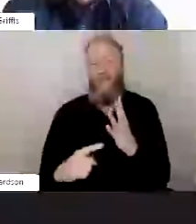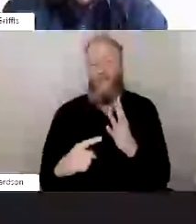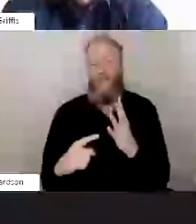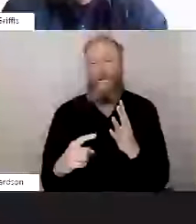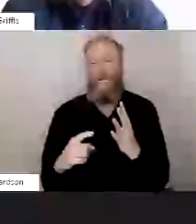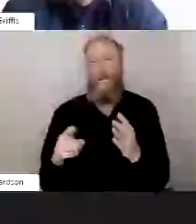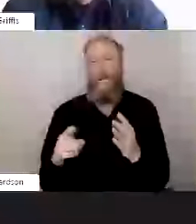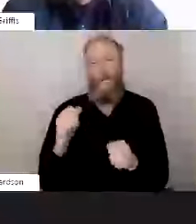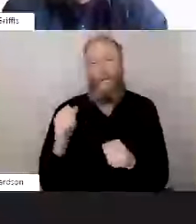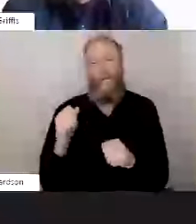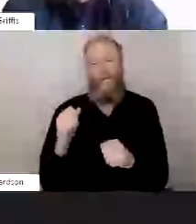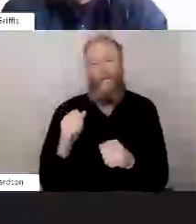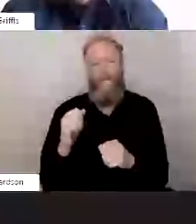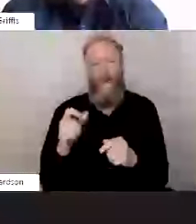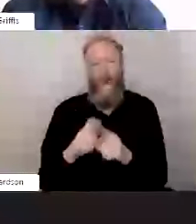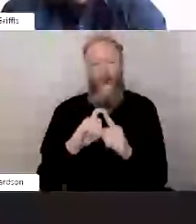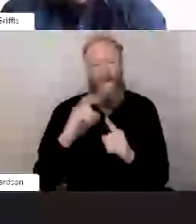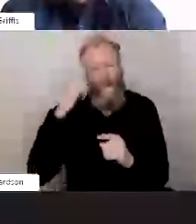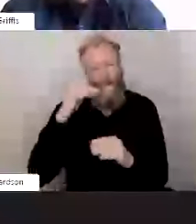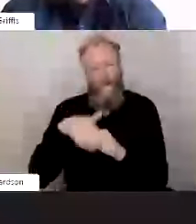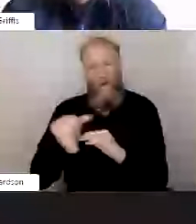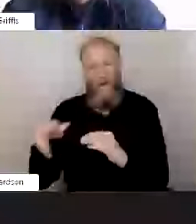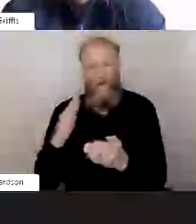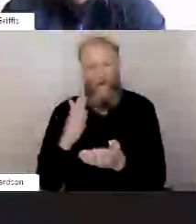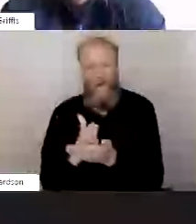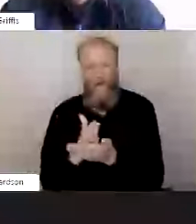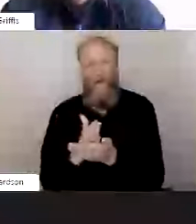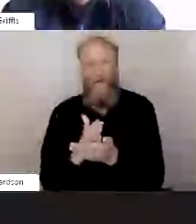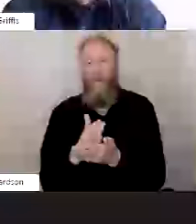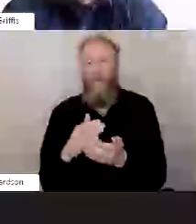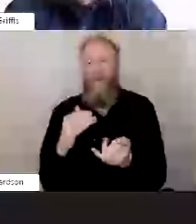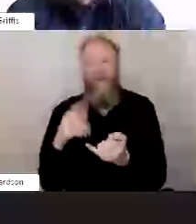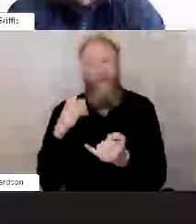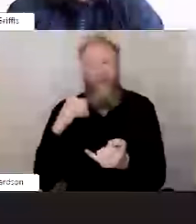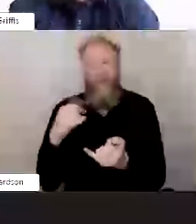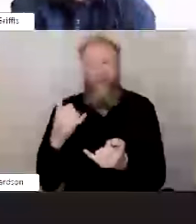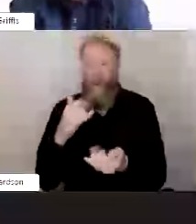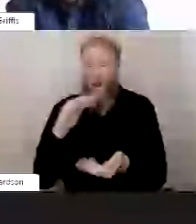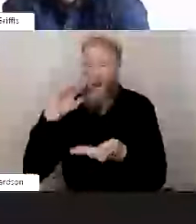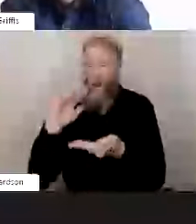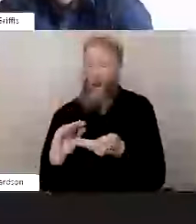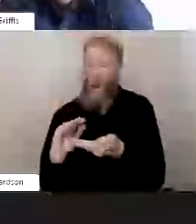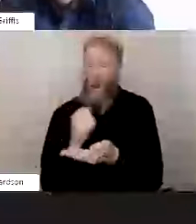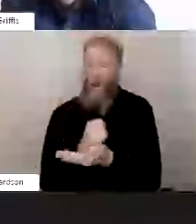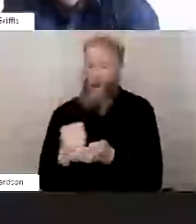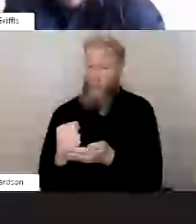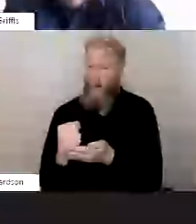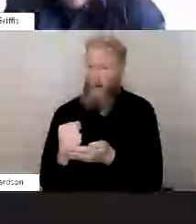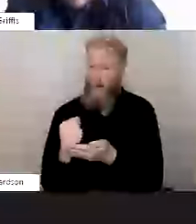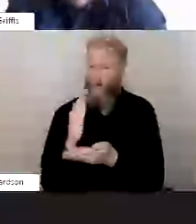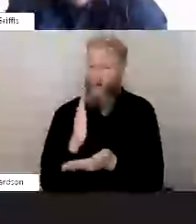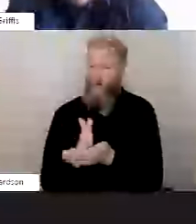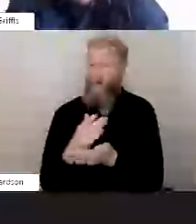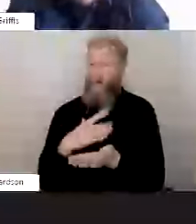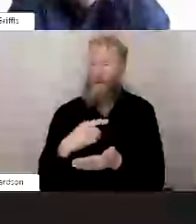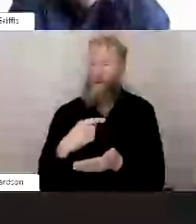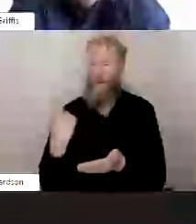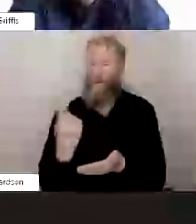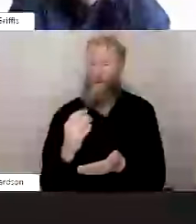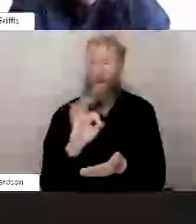extraordinary. But it's actually considered a conservative figure because we actually don't have